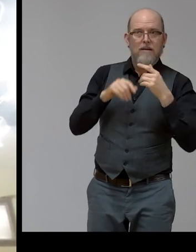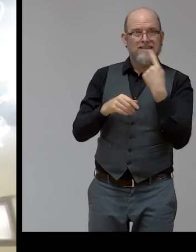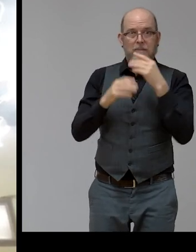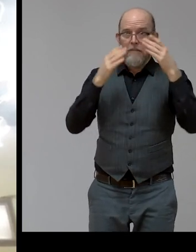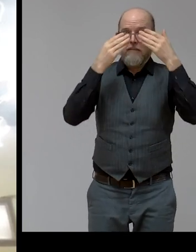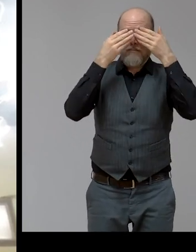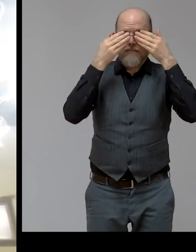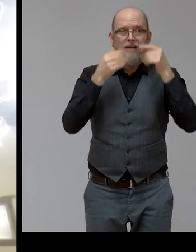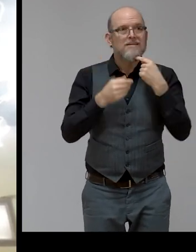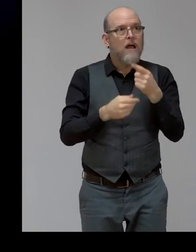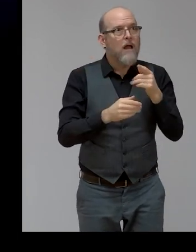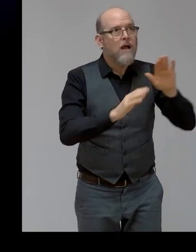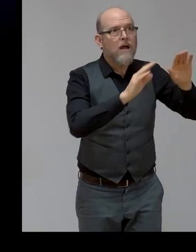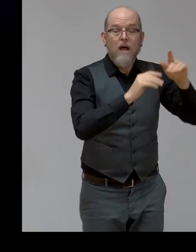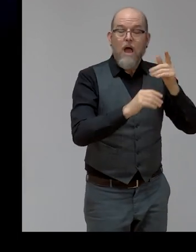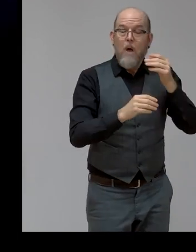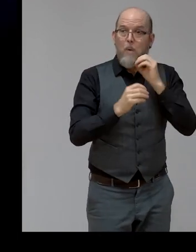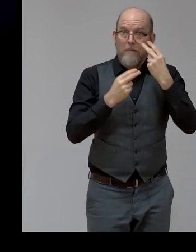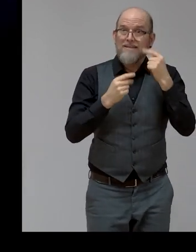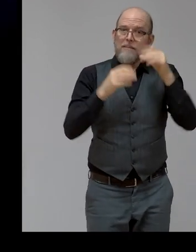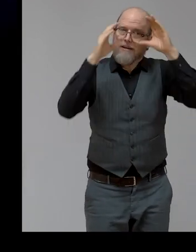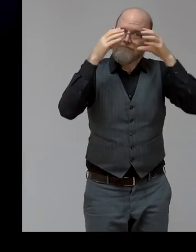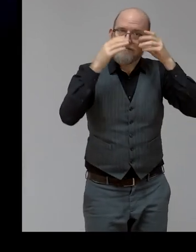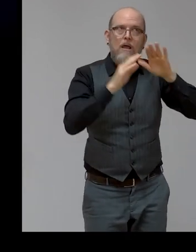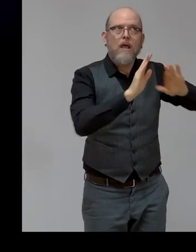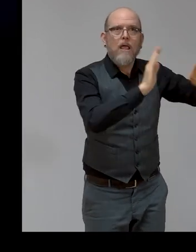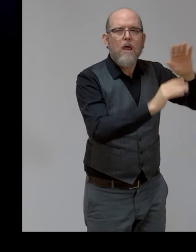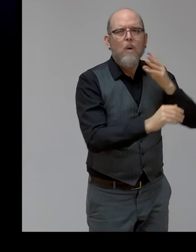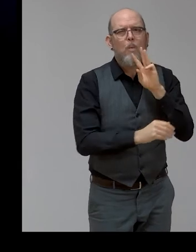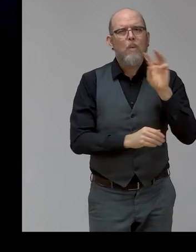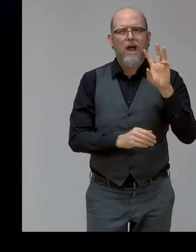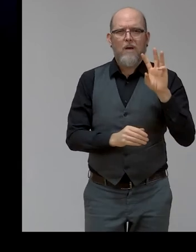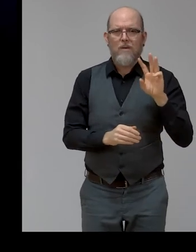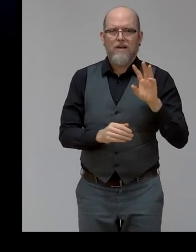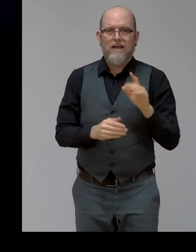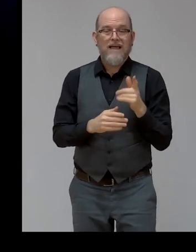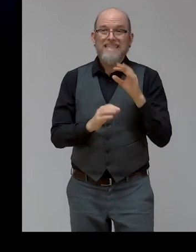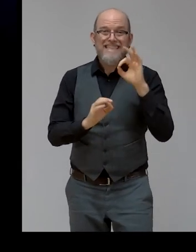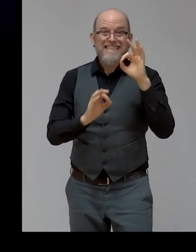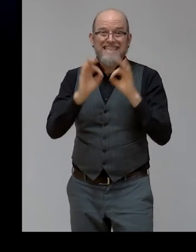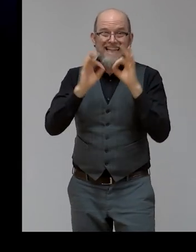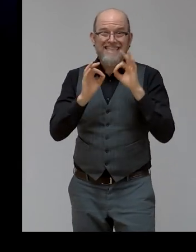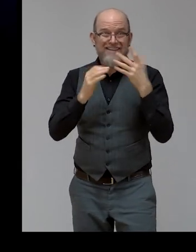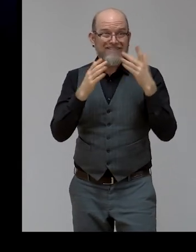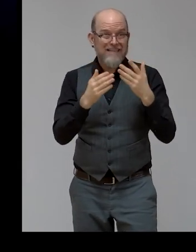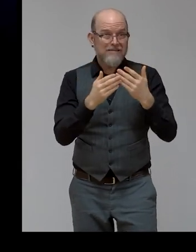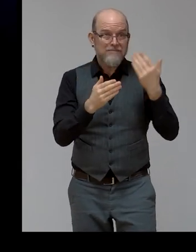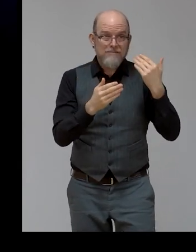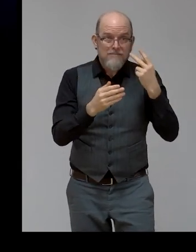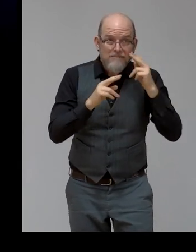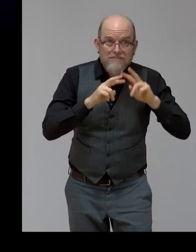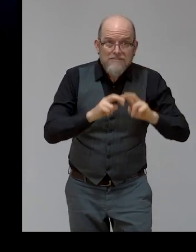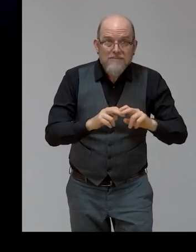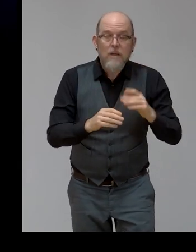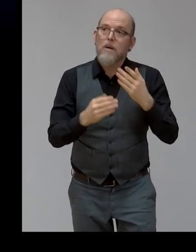ever done any statistics to see how the attendance to the museums went